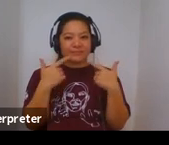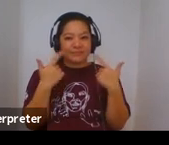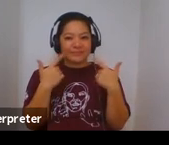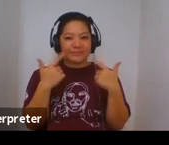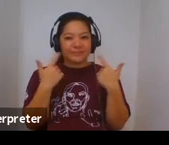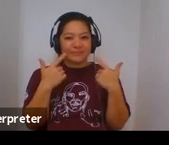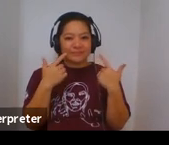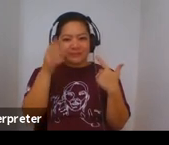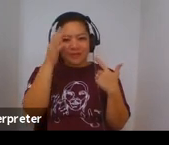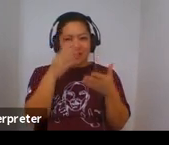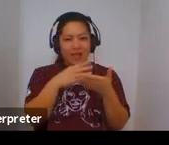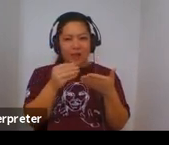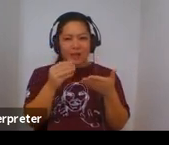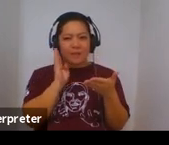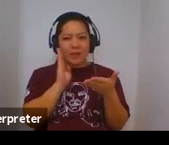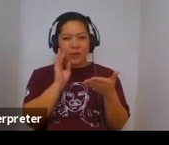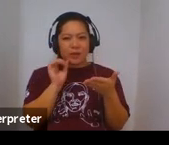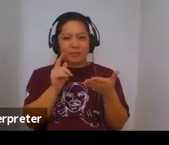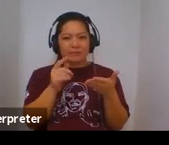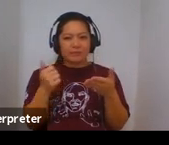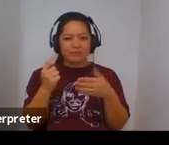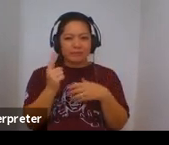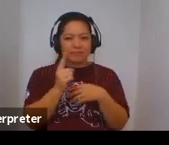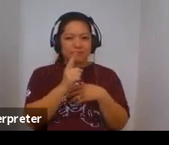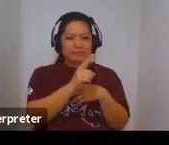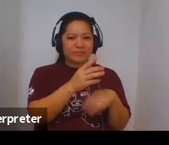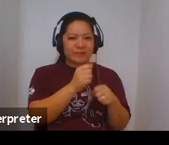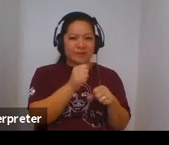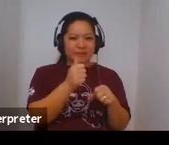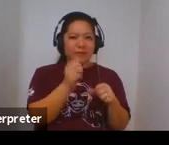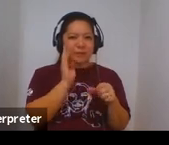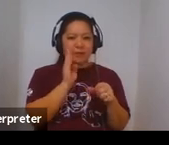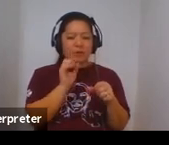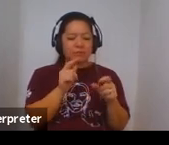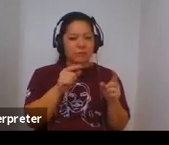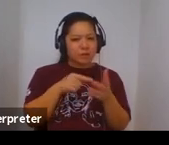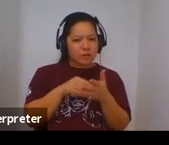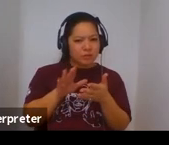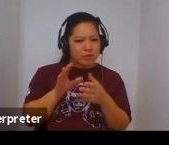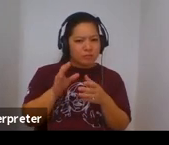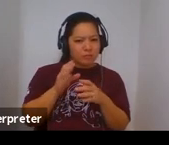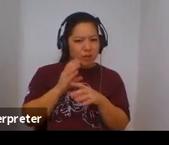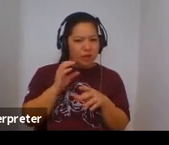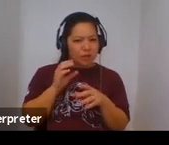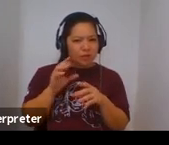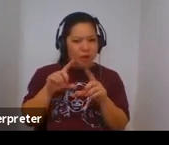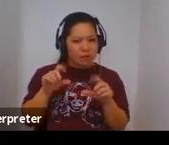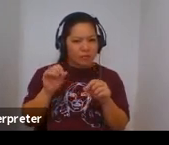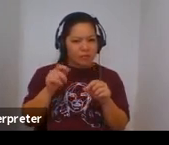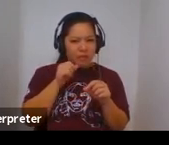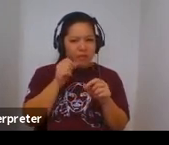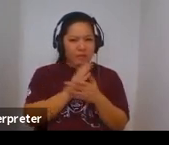Daddy's out of beer. I'm going to go to another one, dude. Is your card? No, Lamorne, stop doing magic. You're not good at it.